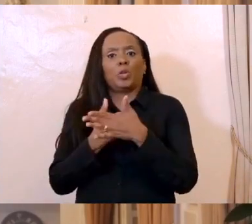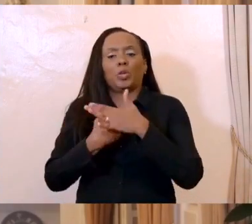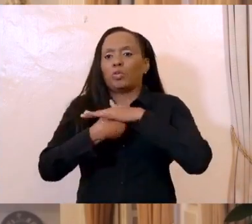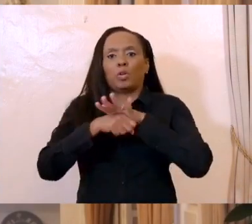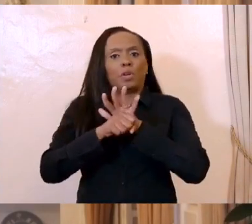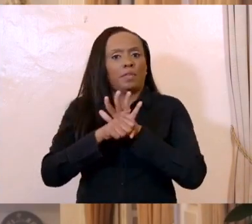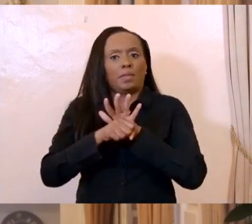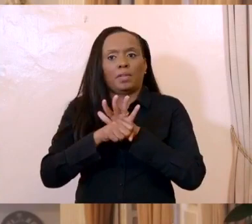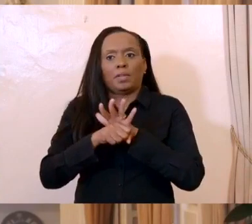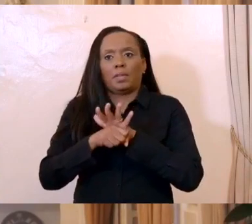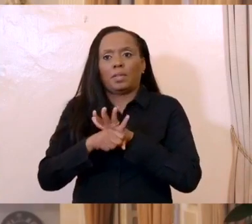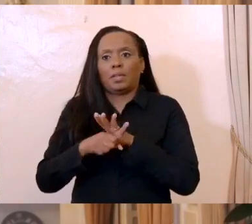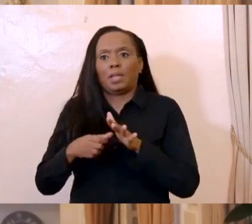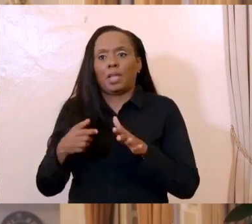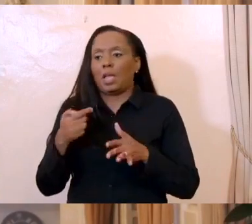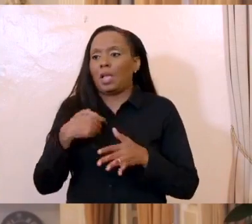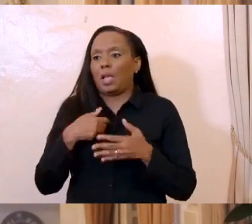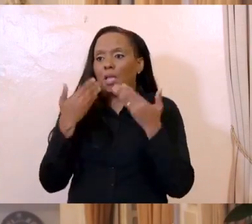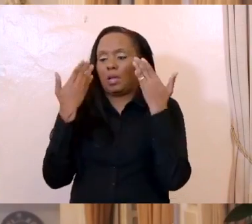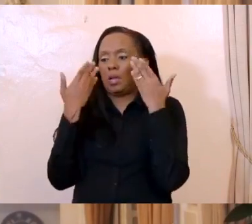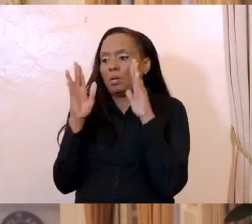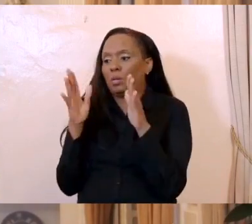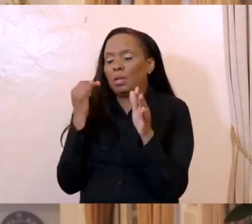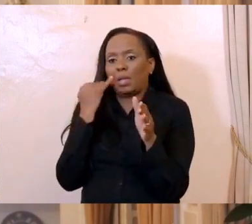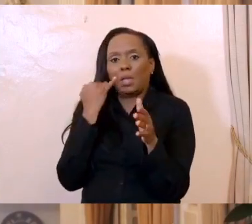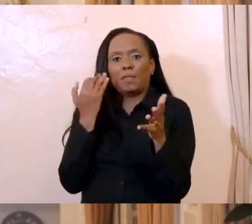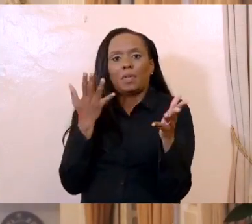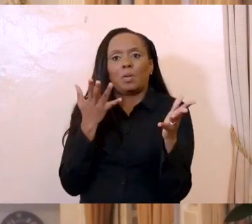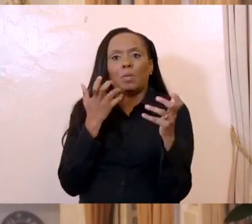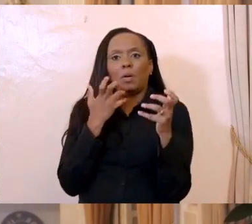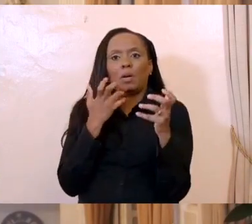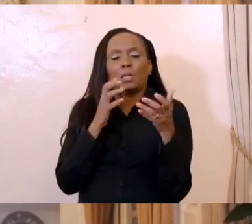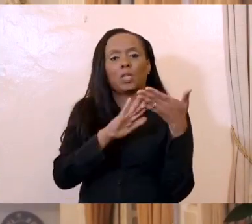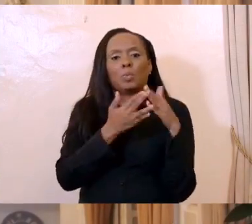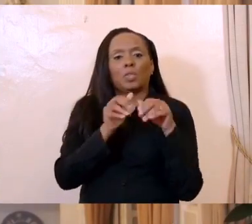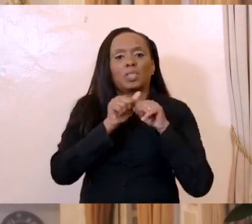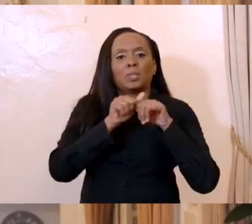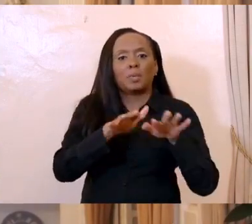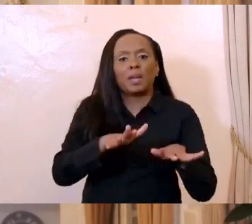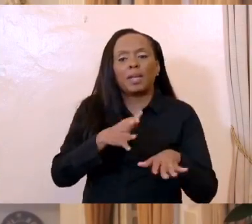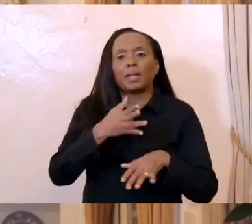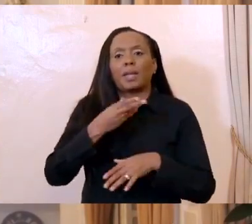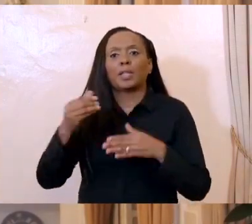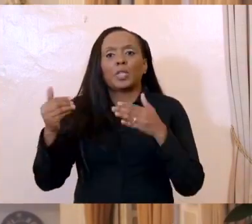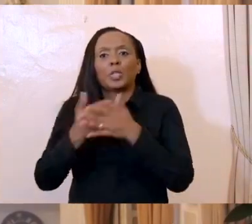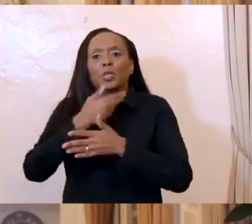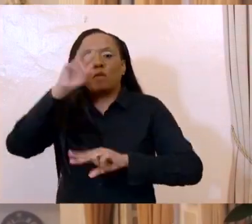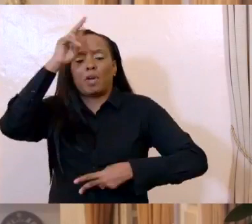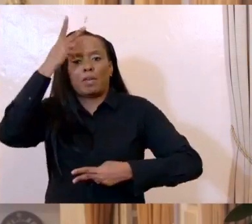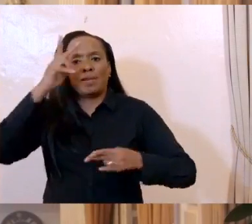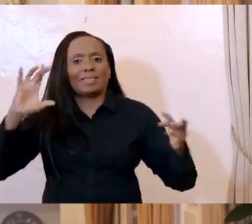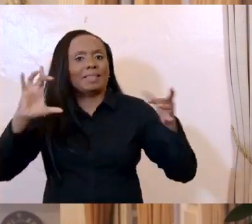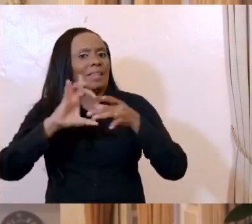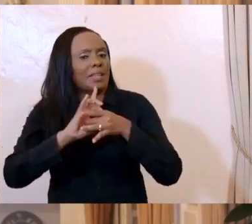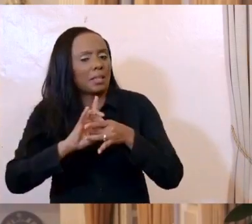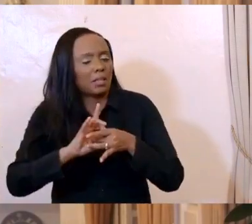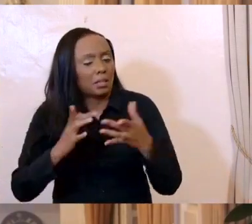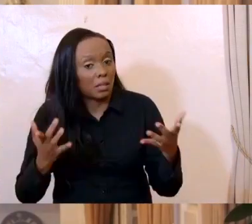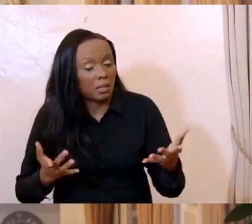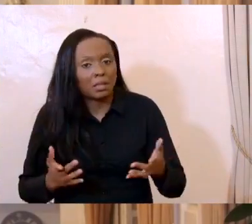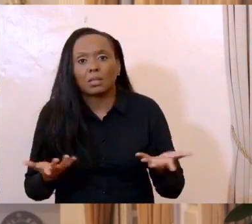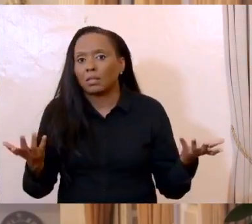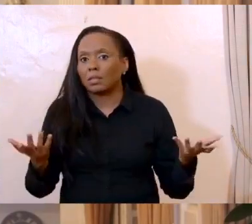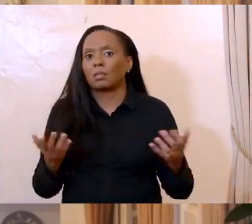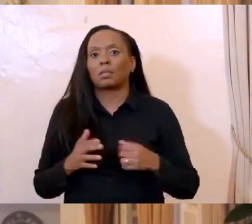know if there's an attempt to link the community spread with the variant. I'm not sure if that is what you are suggesting, but I'm just pointing